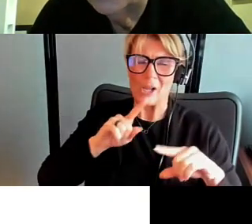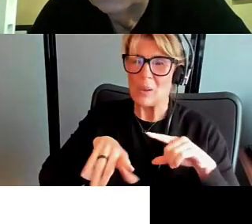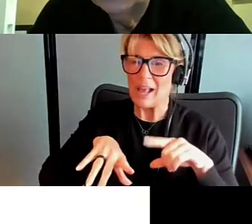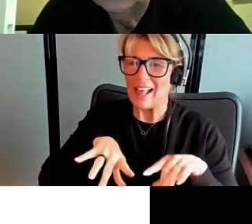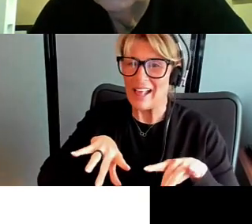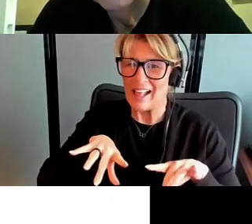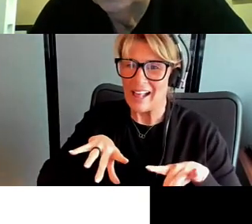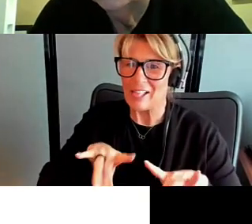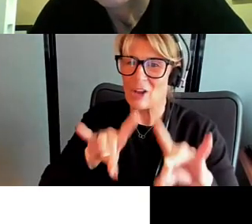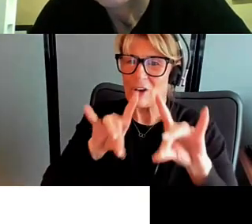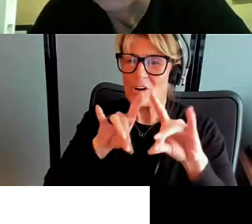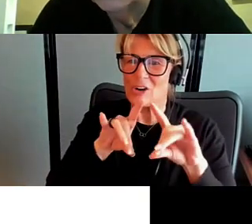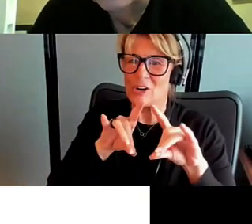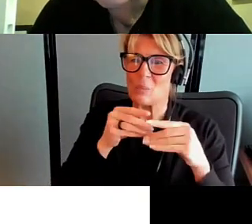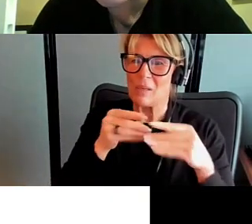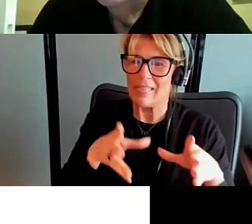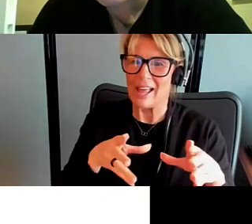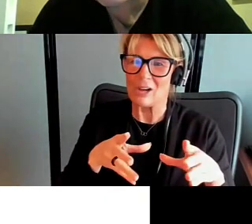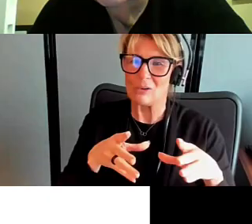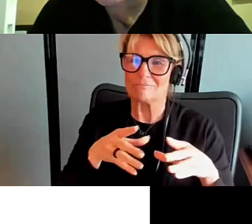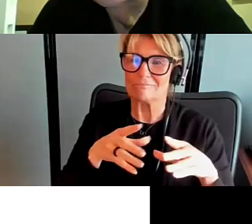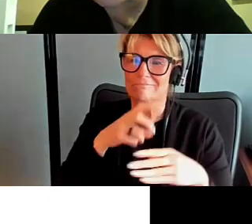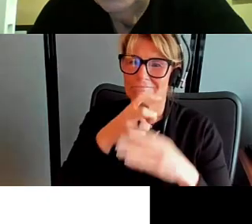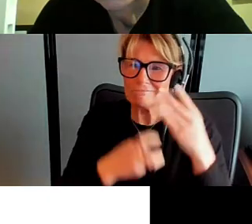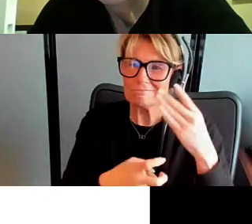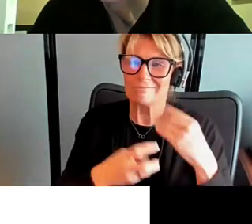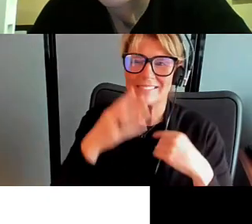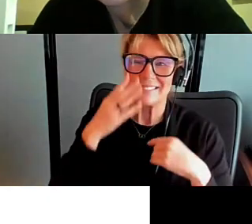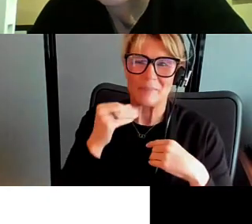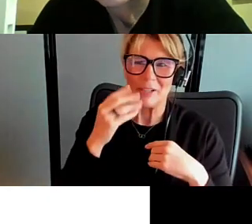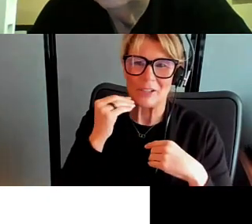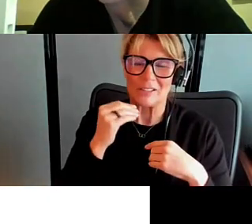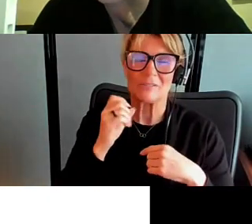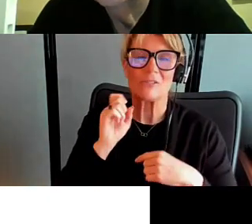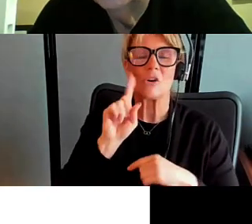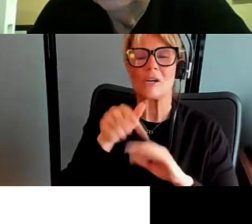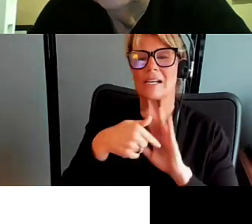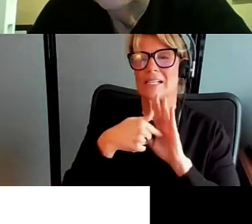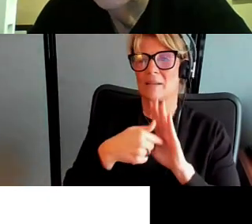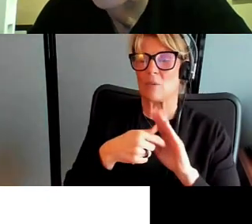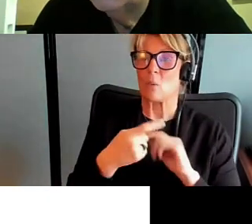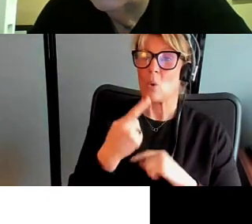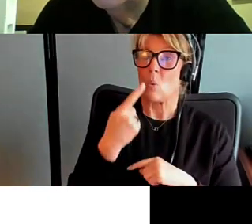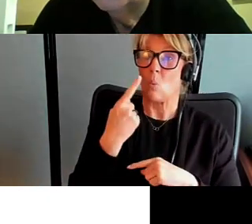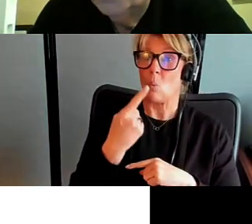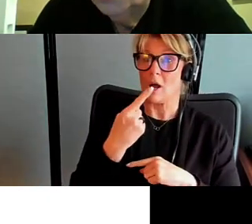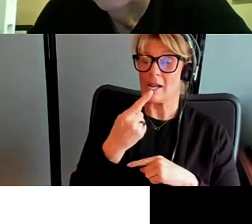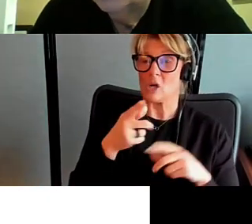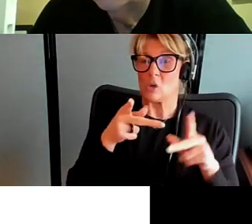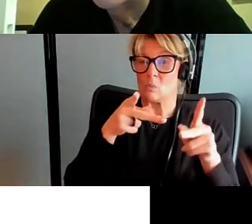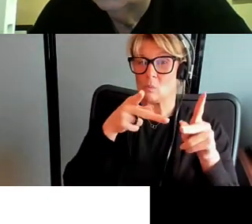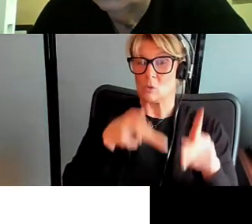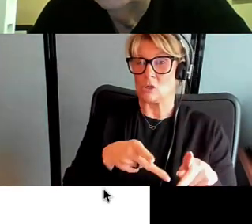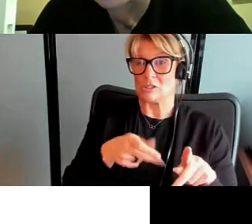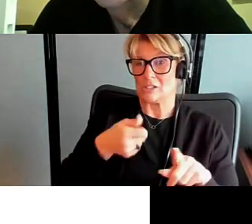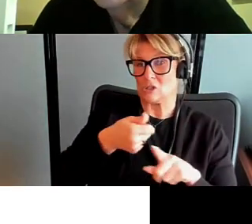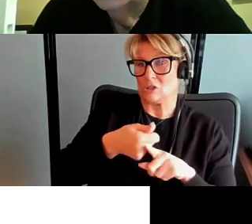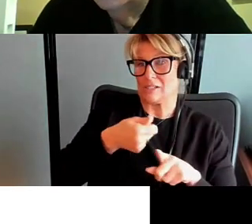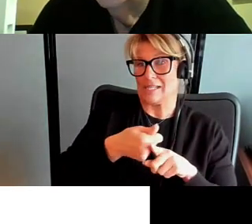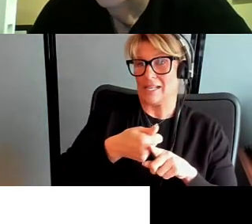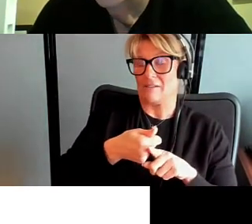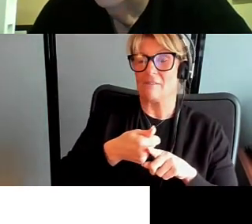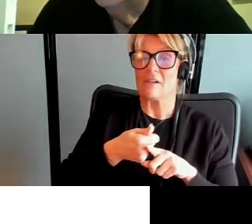Jenny Horseman, who is an expert in the impact of violence on learning. So she did 2 podcasts